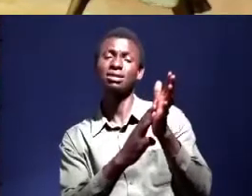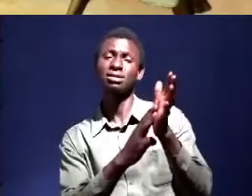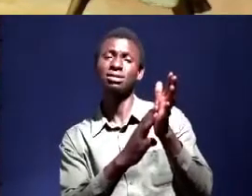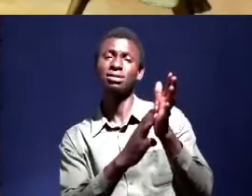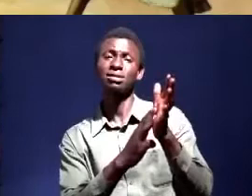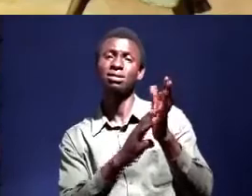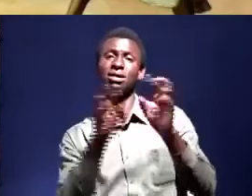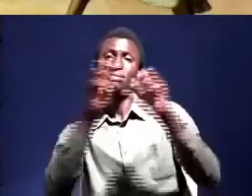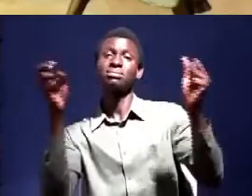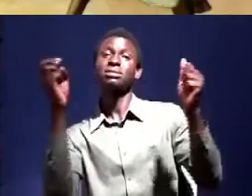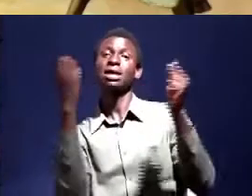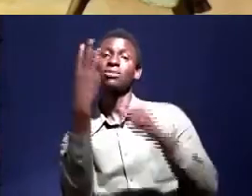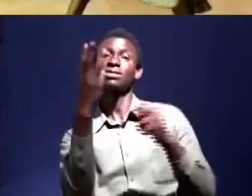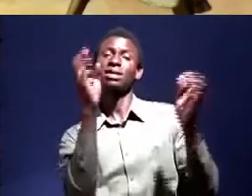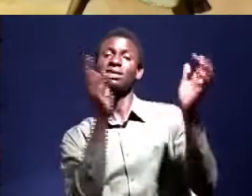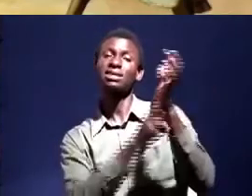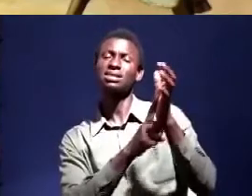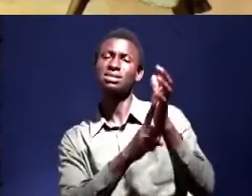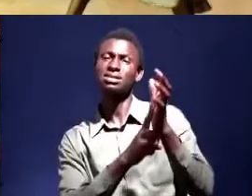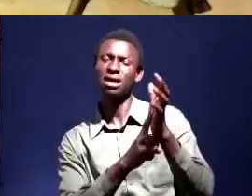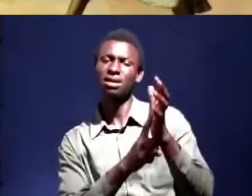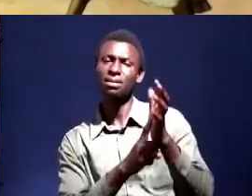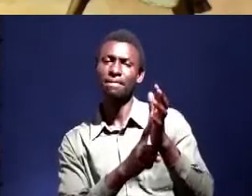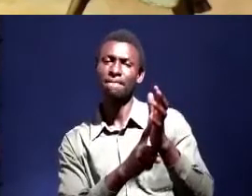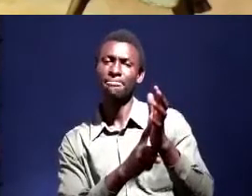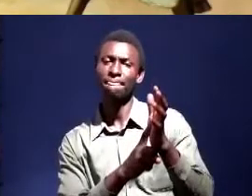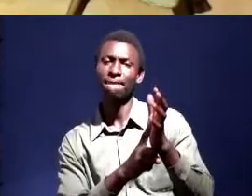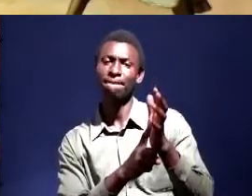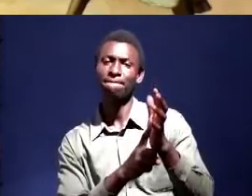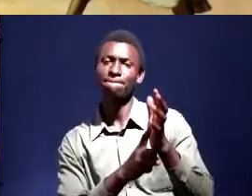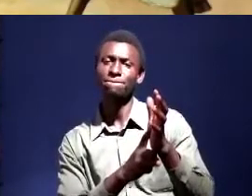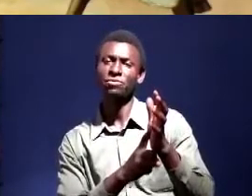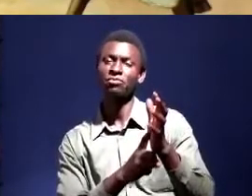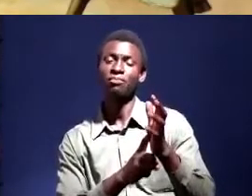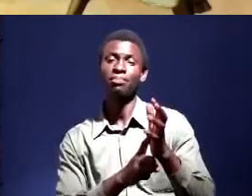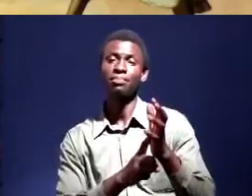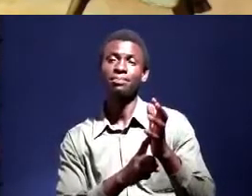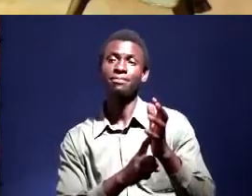36-39, Philip told the driver of the chariot, wait here.